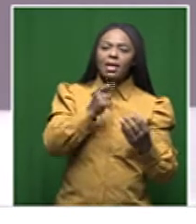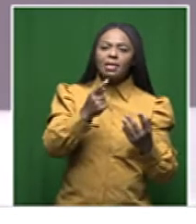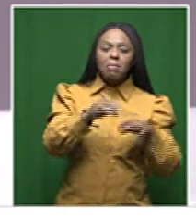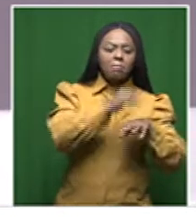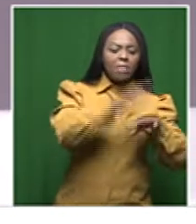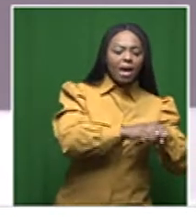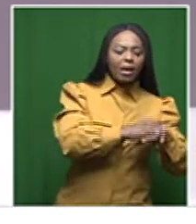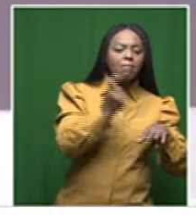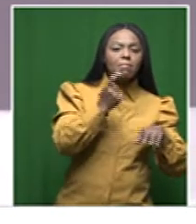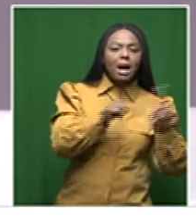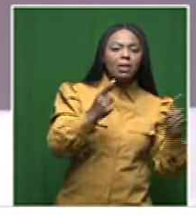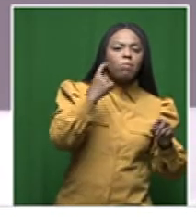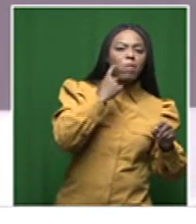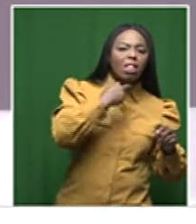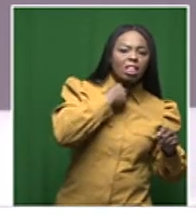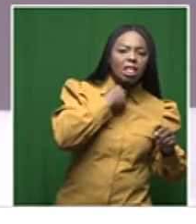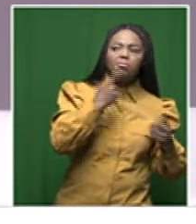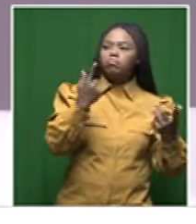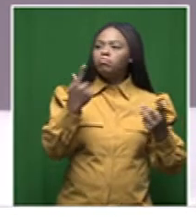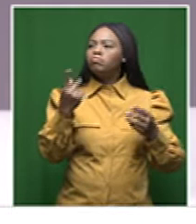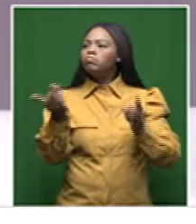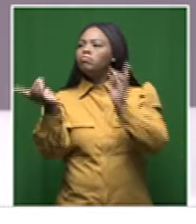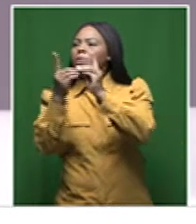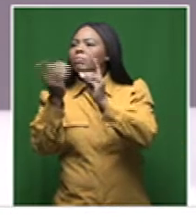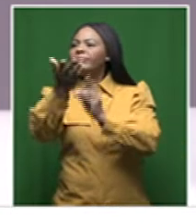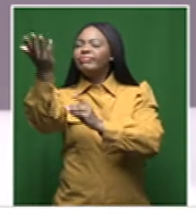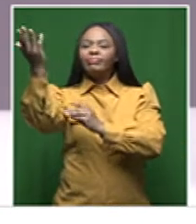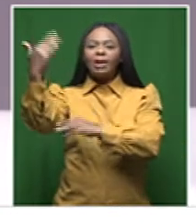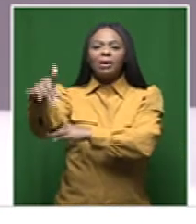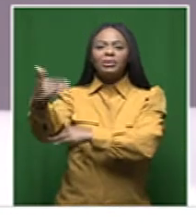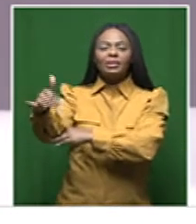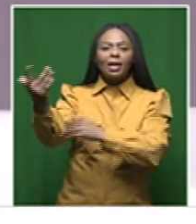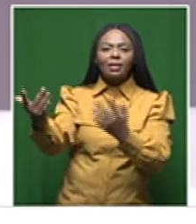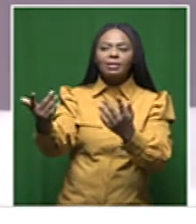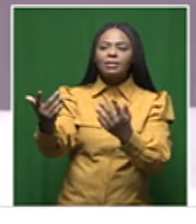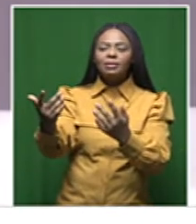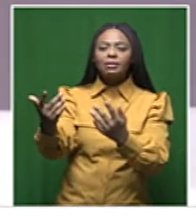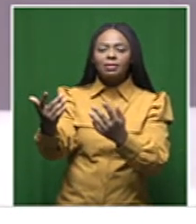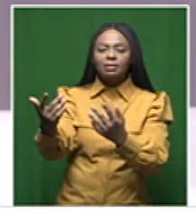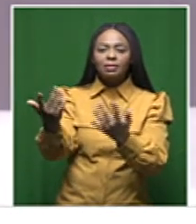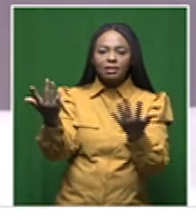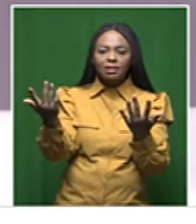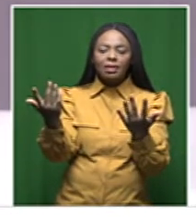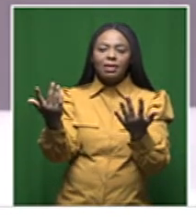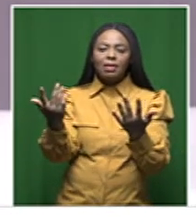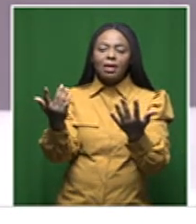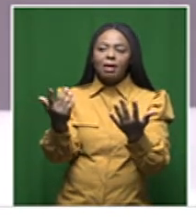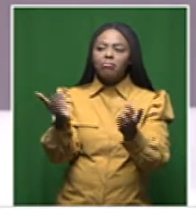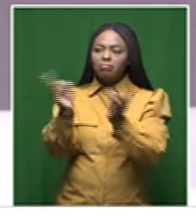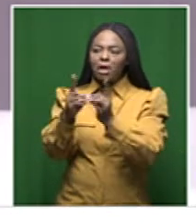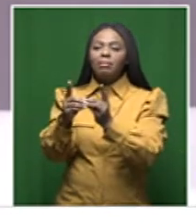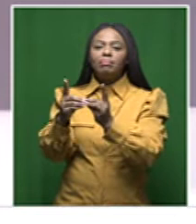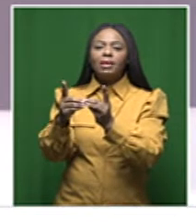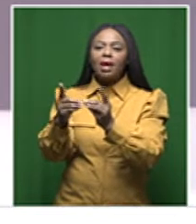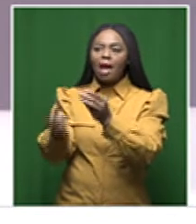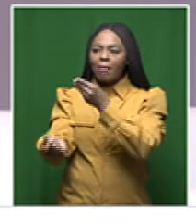marriage when there's a female factor fertility challenge. So it is important for